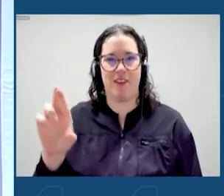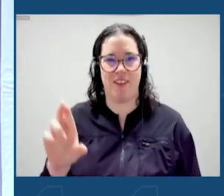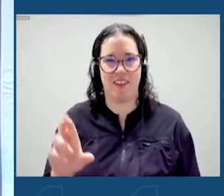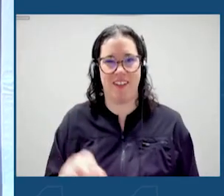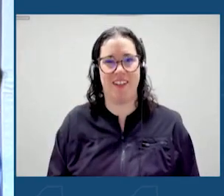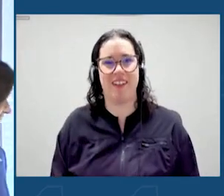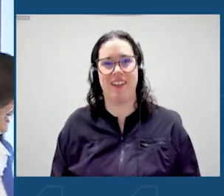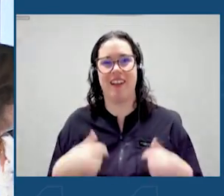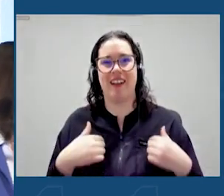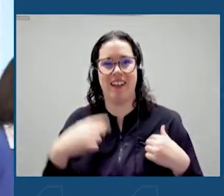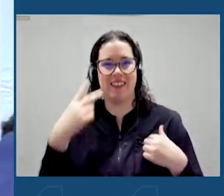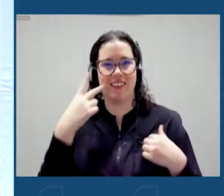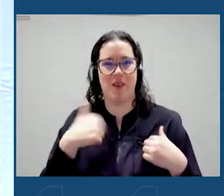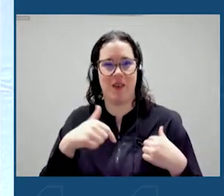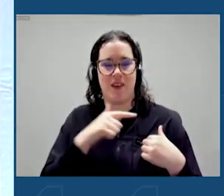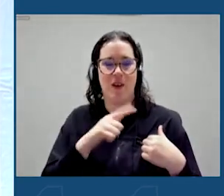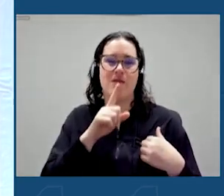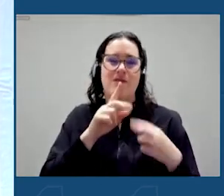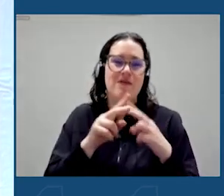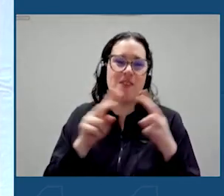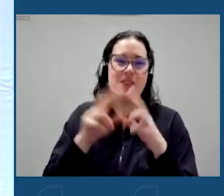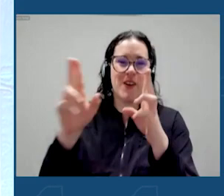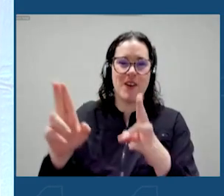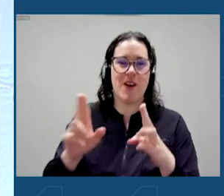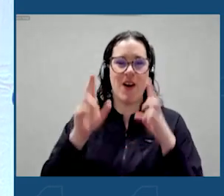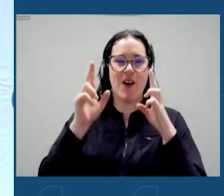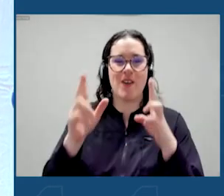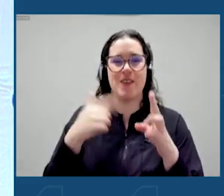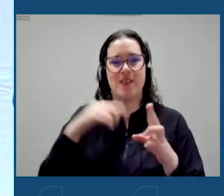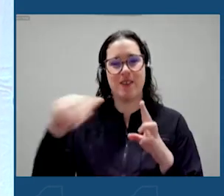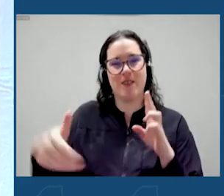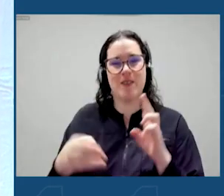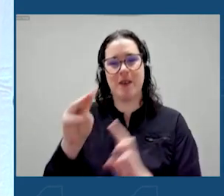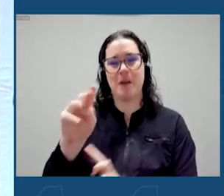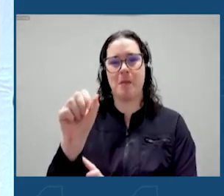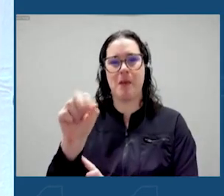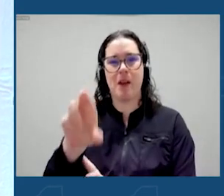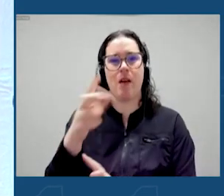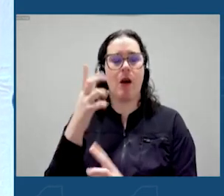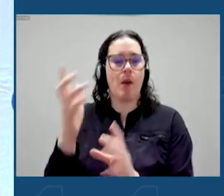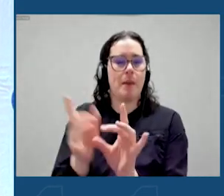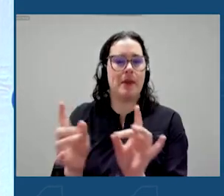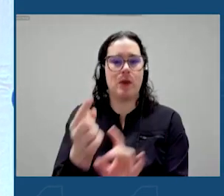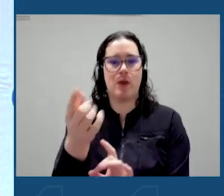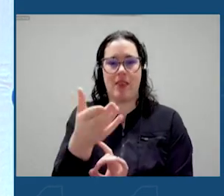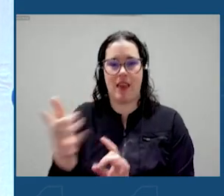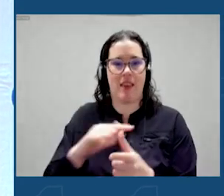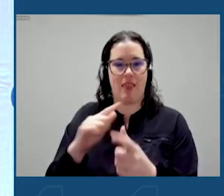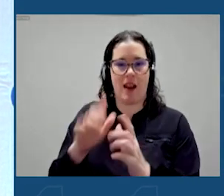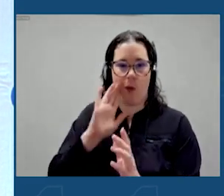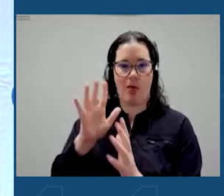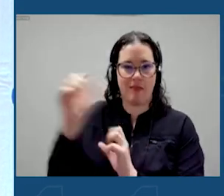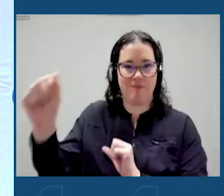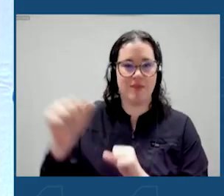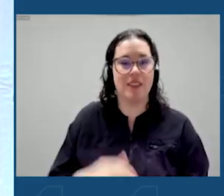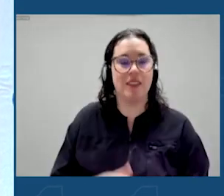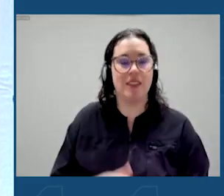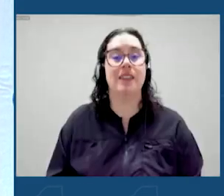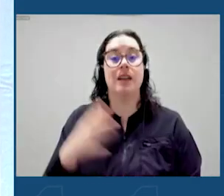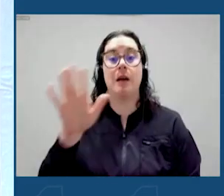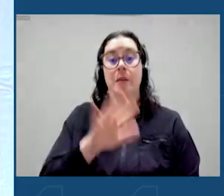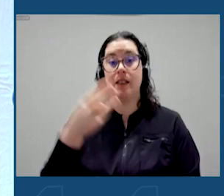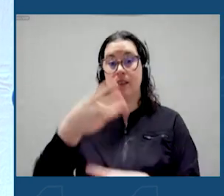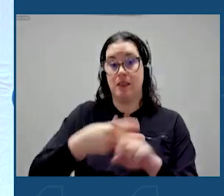have the incredible honor together of introducing our mayor. I just want to say one thing about it, and I'll get out of the way. About 6 months ago, the mayor stood